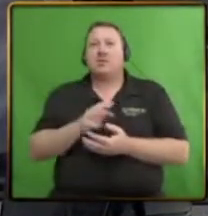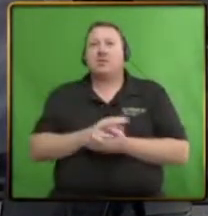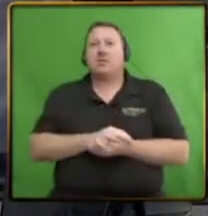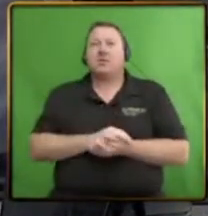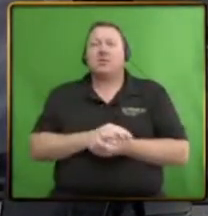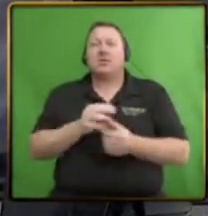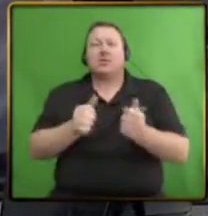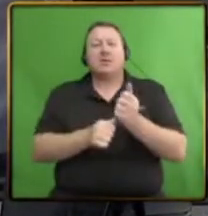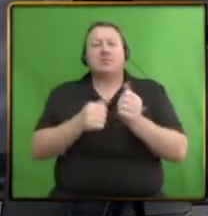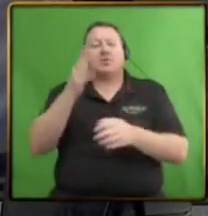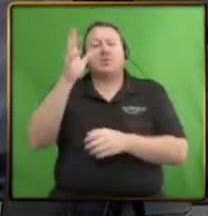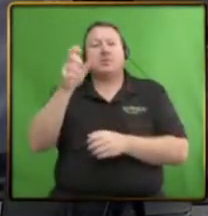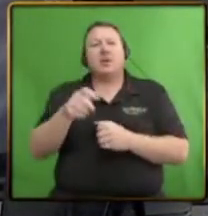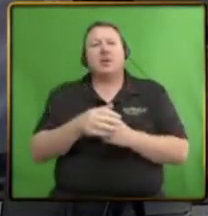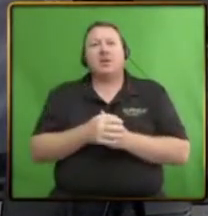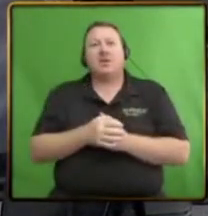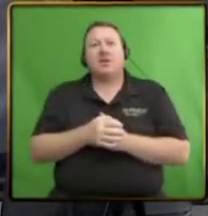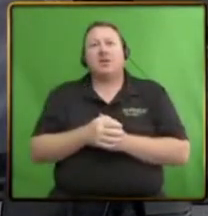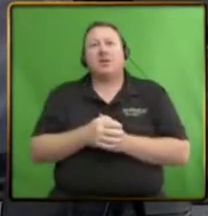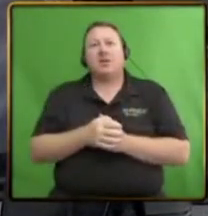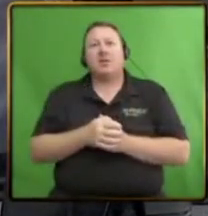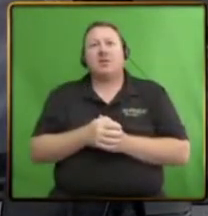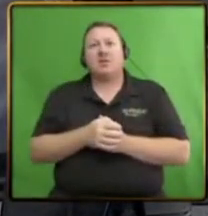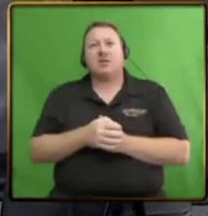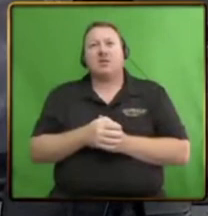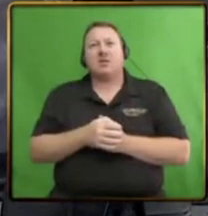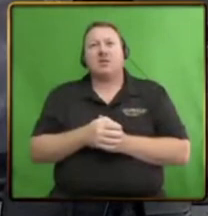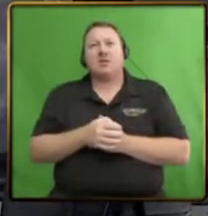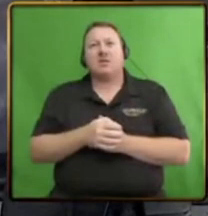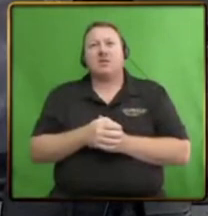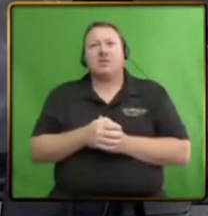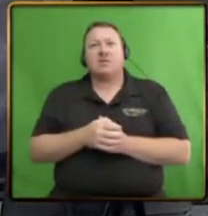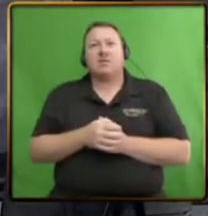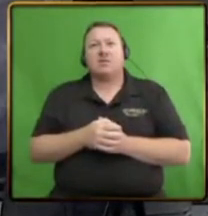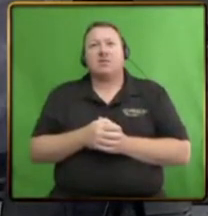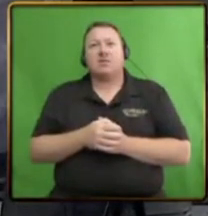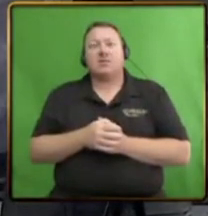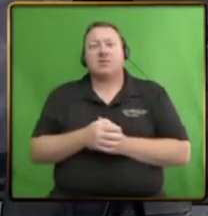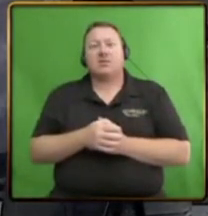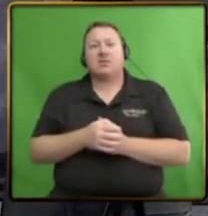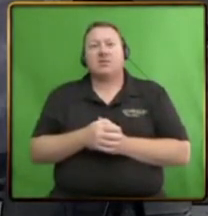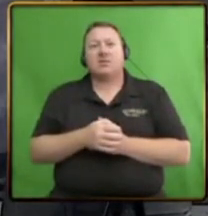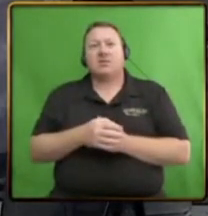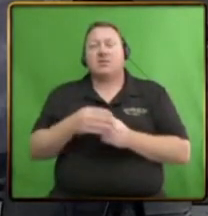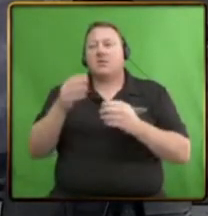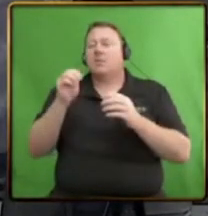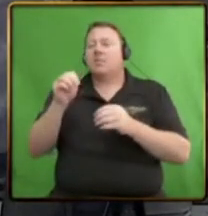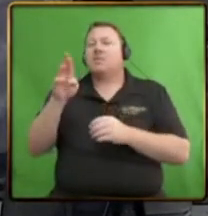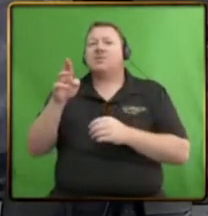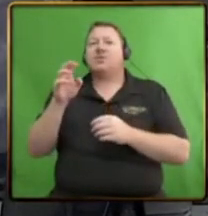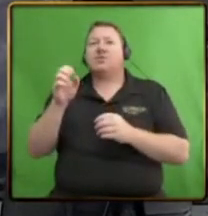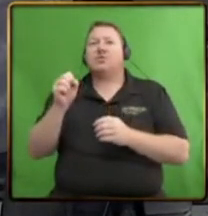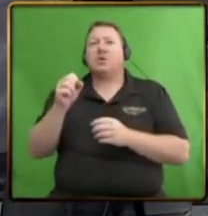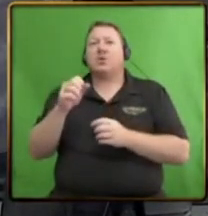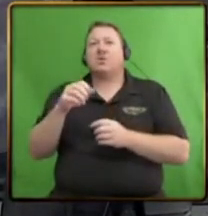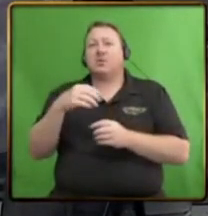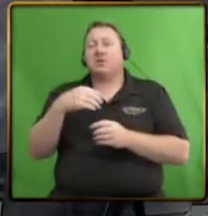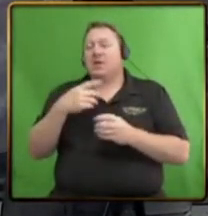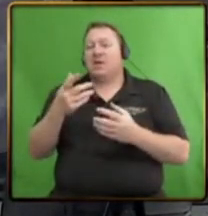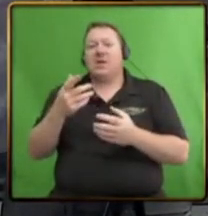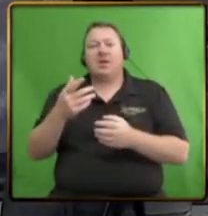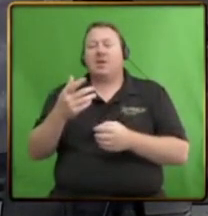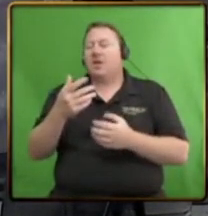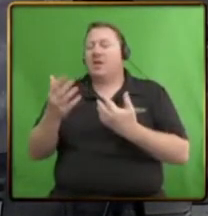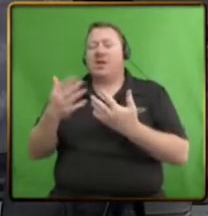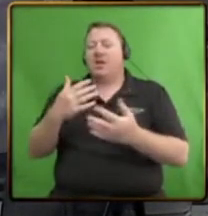Deputy Speaker, I'd like to know if there's any shred of conscience left still in Mr. Swart's in relation to the Palestinian situation.